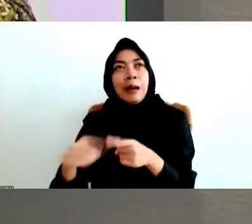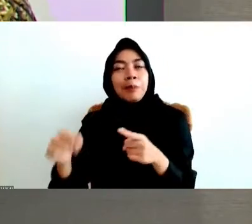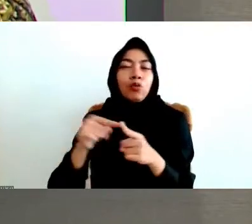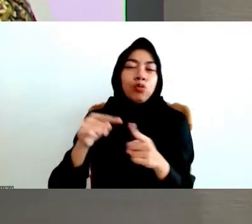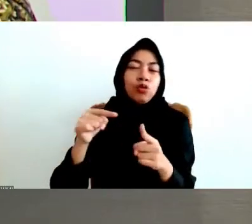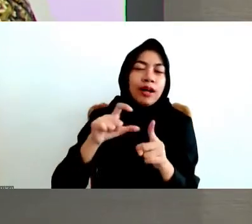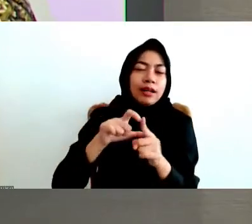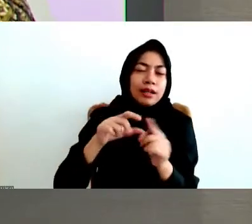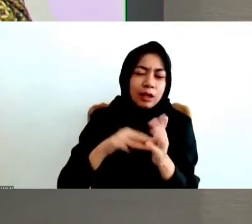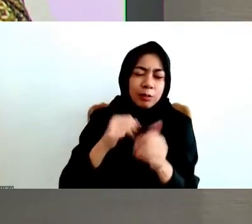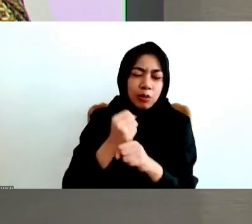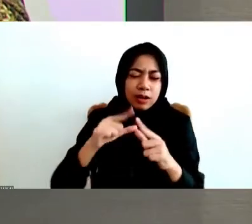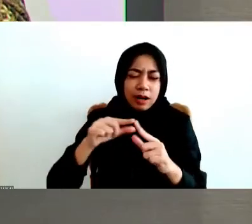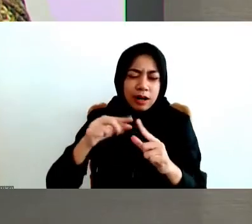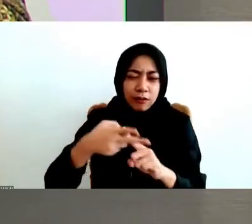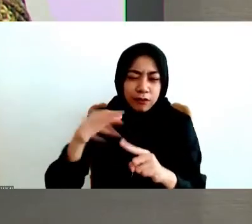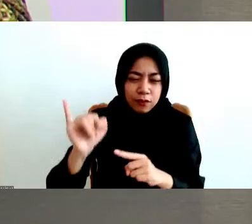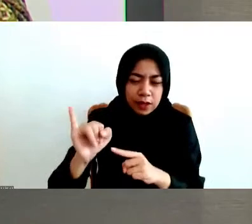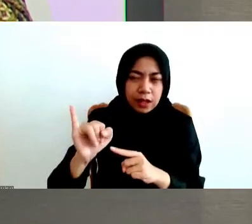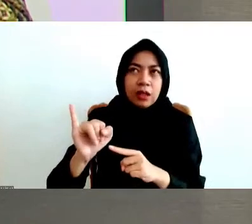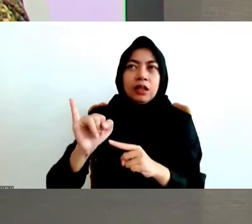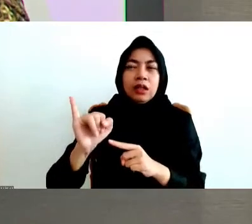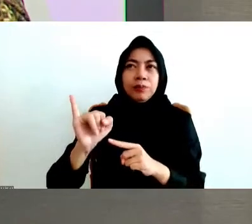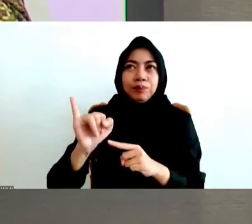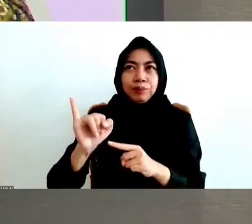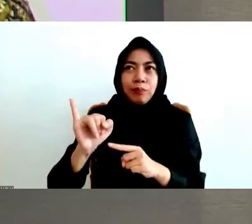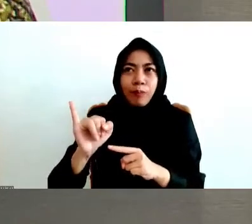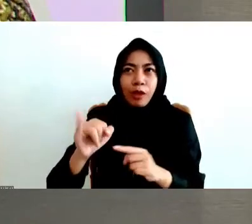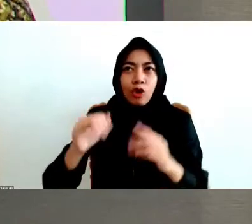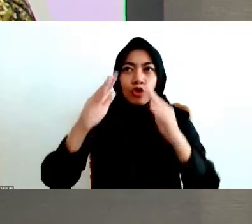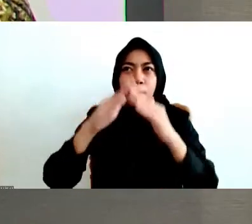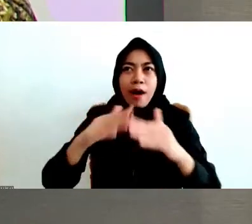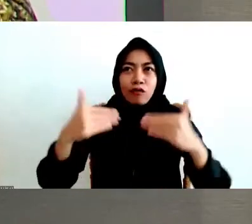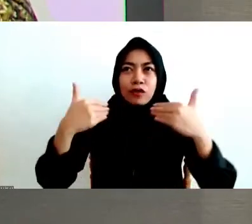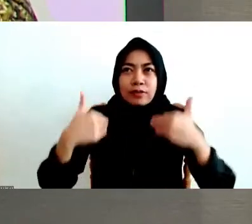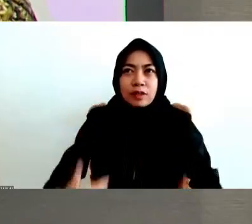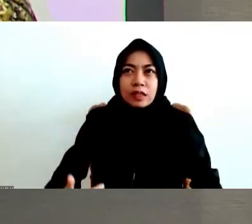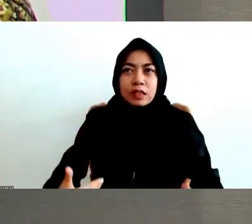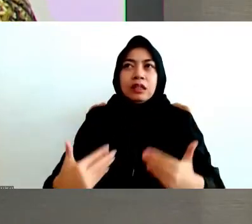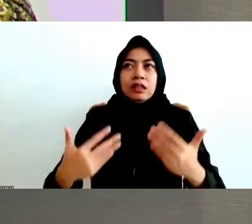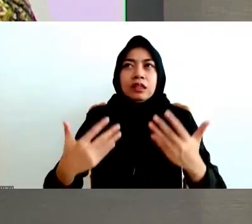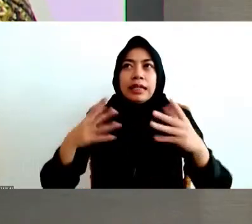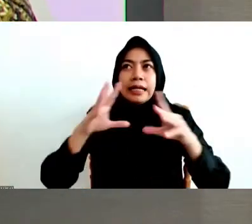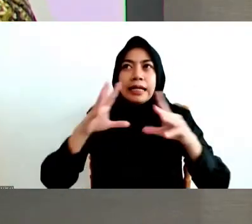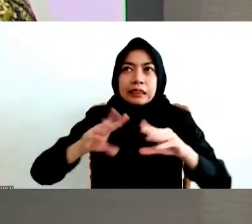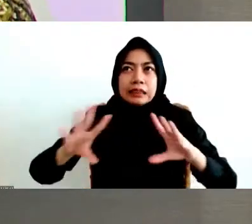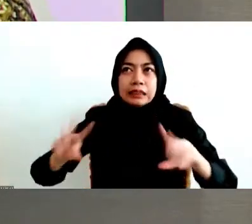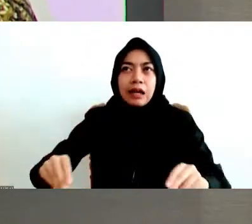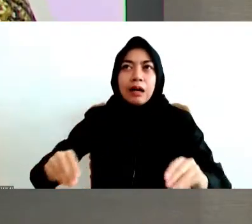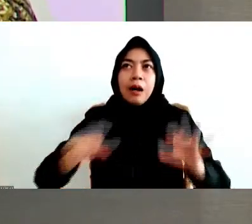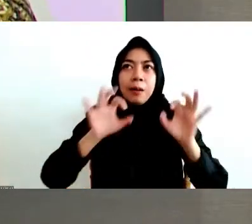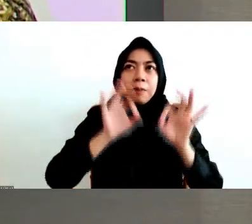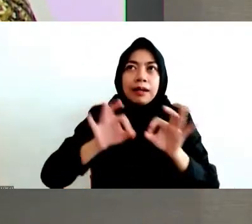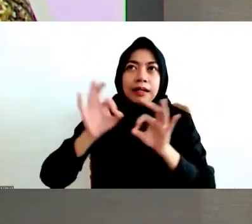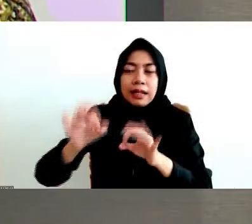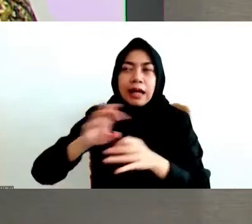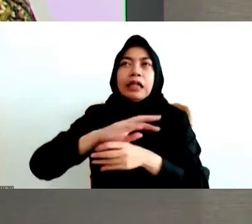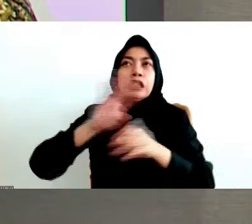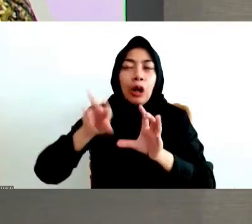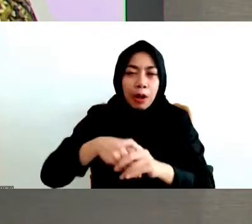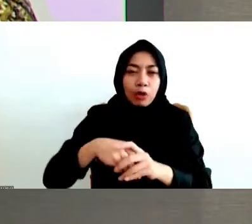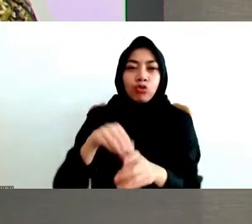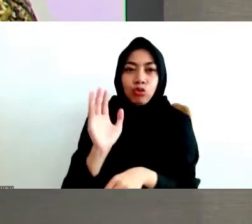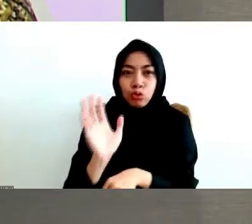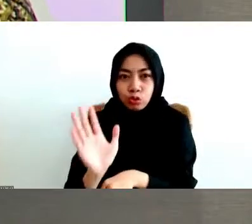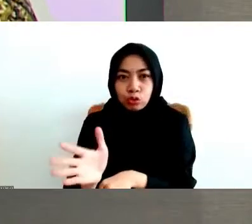employment, physical housing characteristic, they're all there in this new database, and we use that for